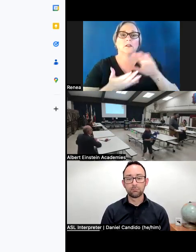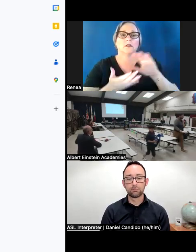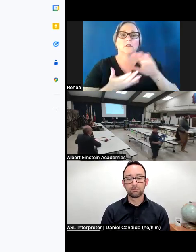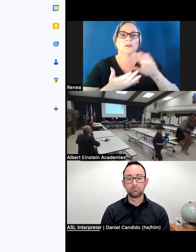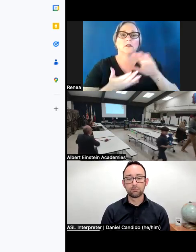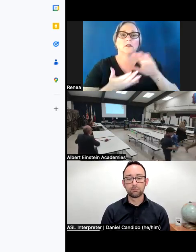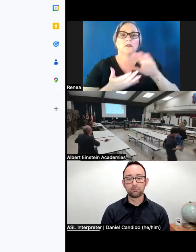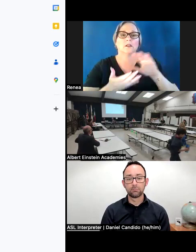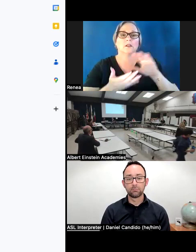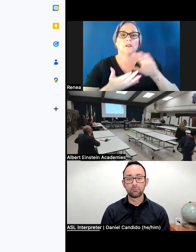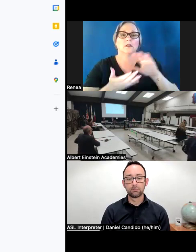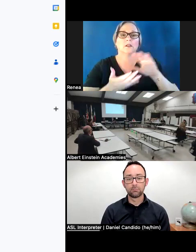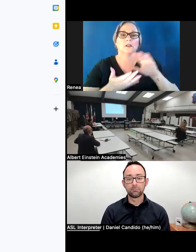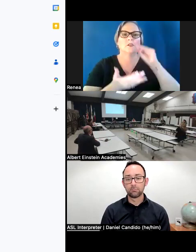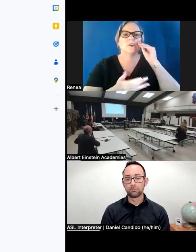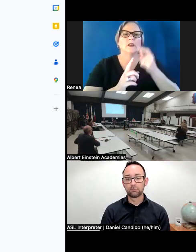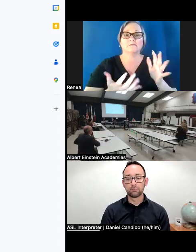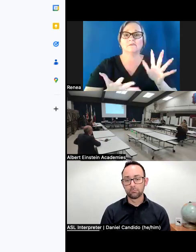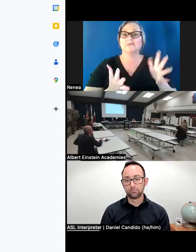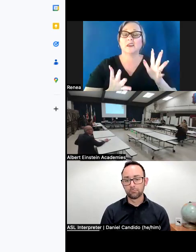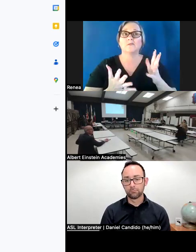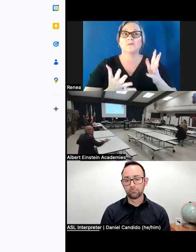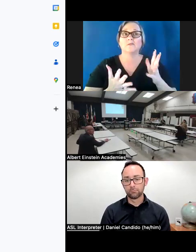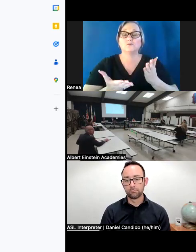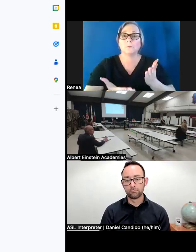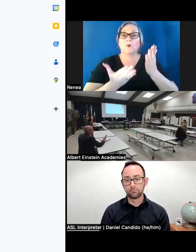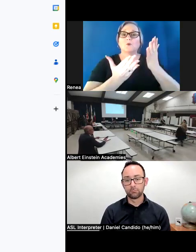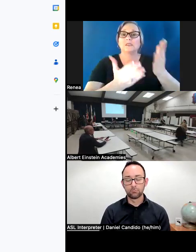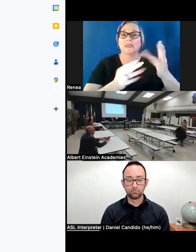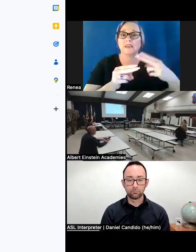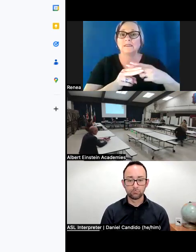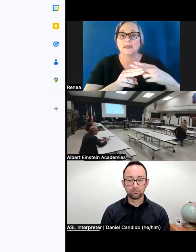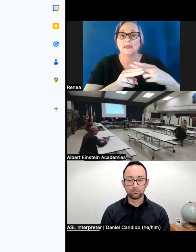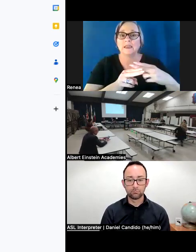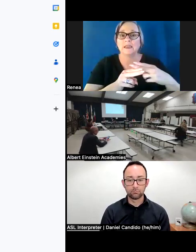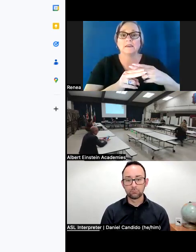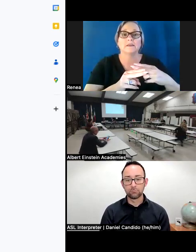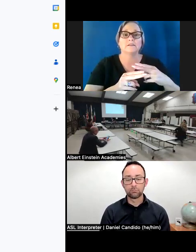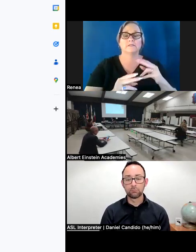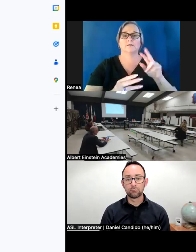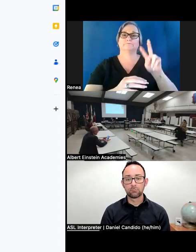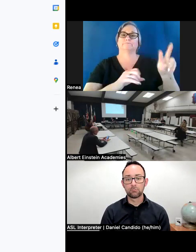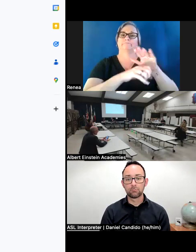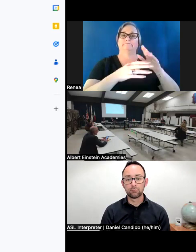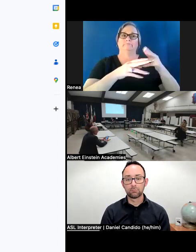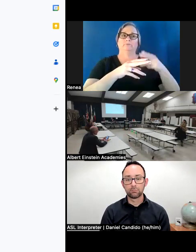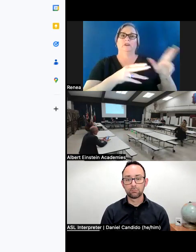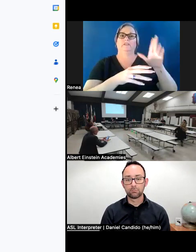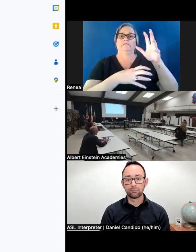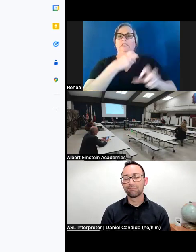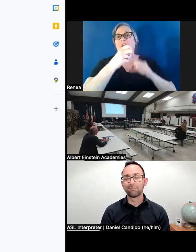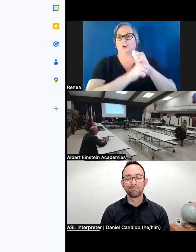of proposing just a tentative year at a glance. The year at a glance is a little bit of a guiding